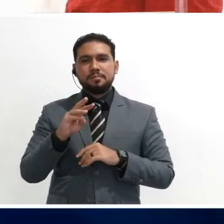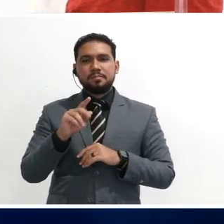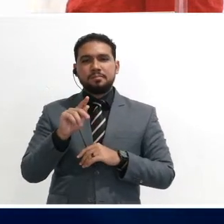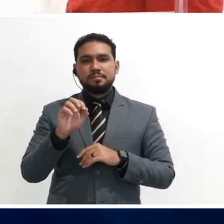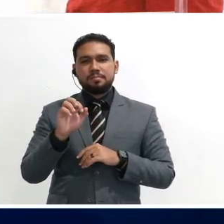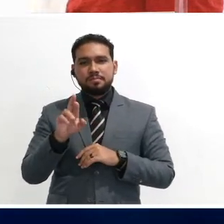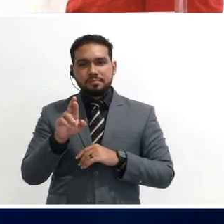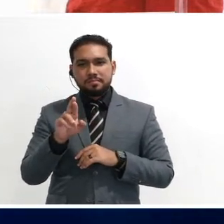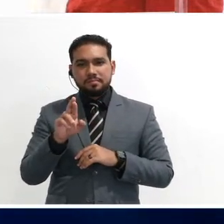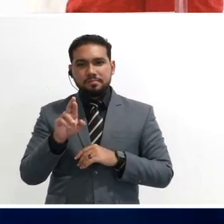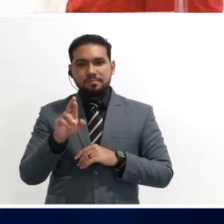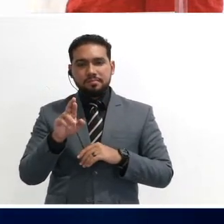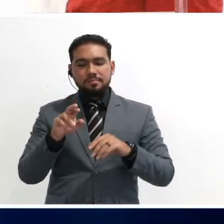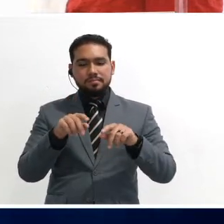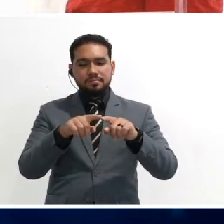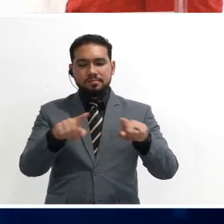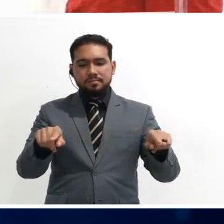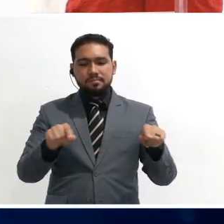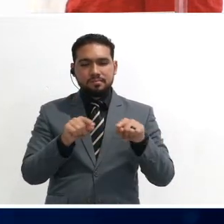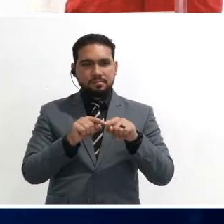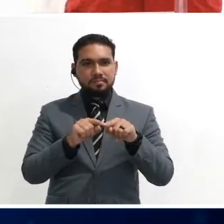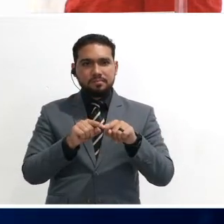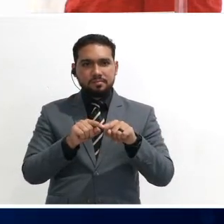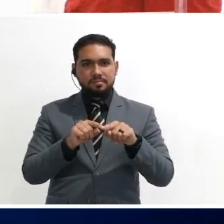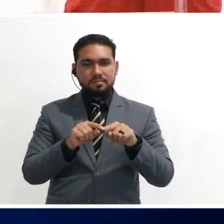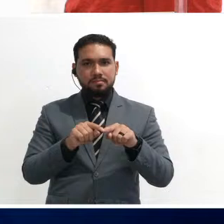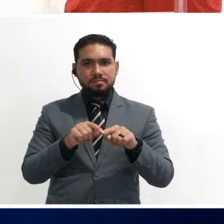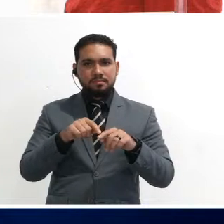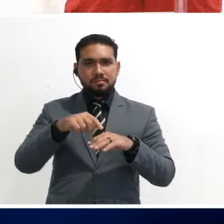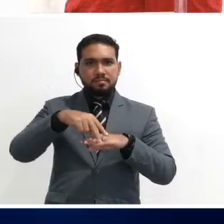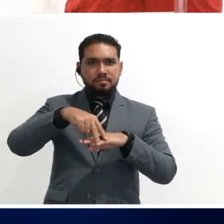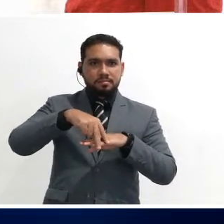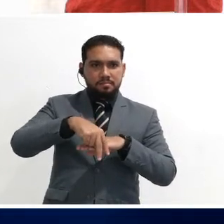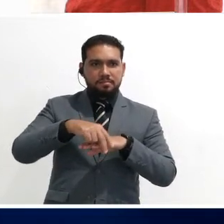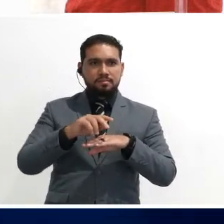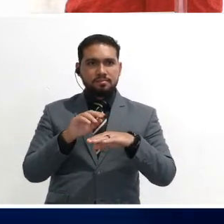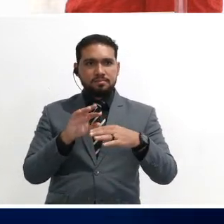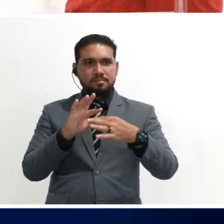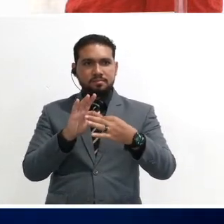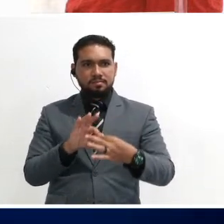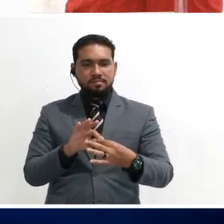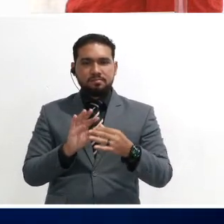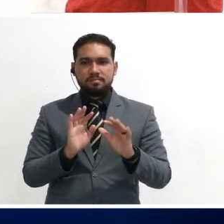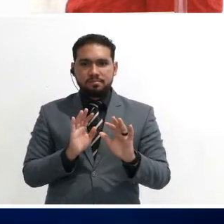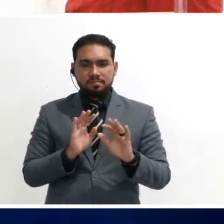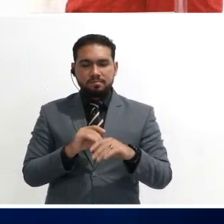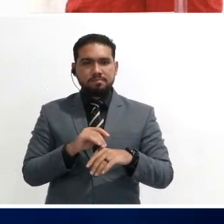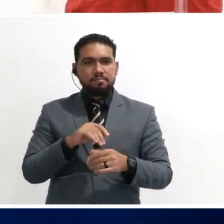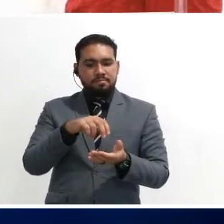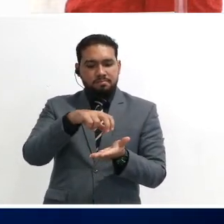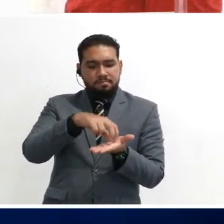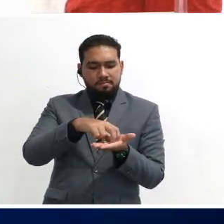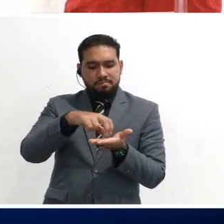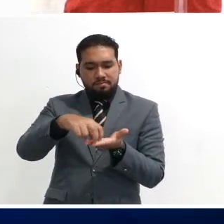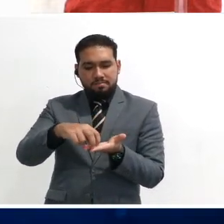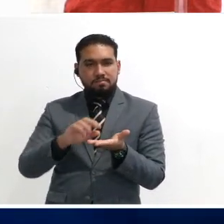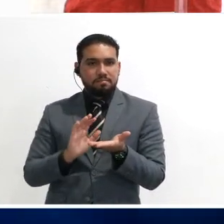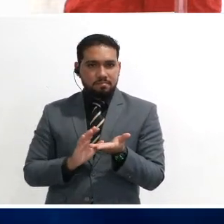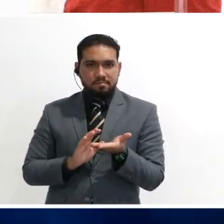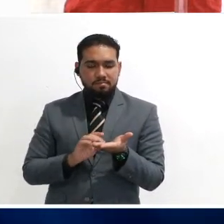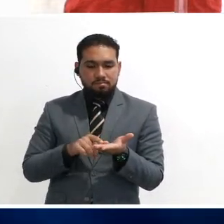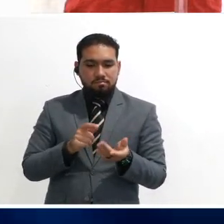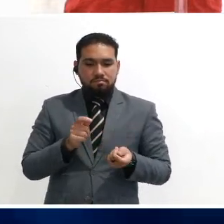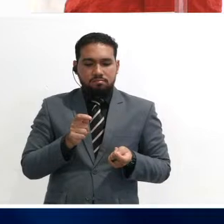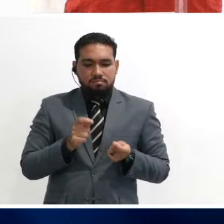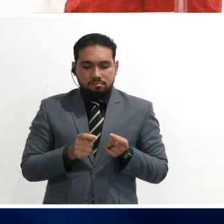fan-out wafer-level package is essentially chips that are placed on a carrier and molded around, and can